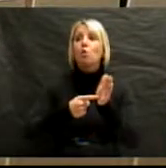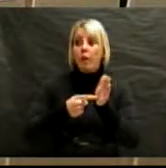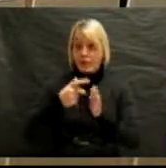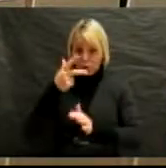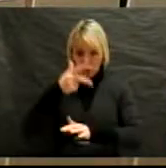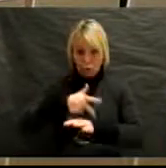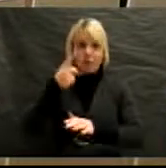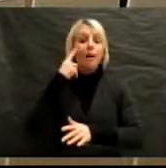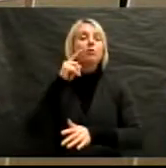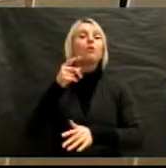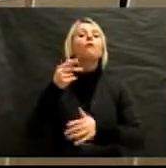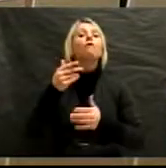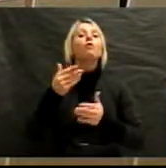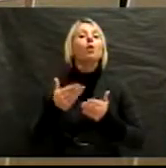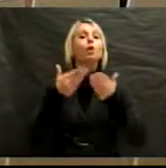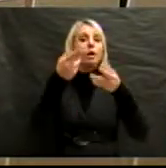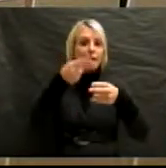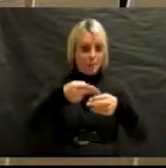believe so. I think we're on time two.